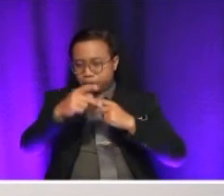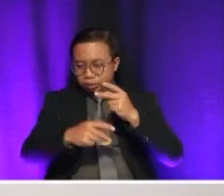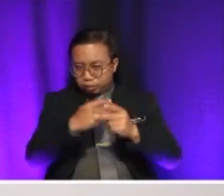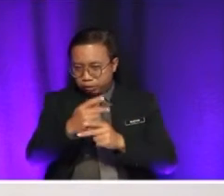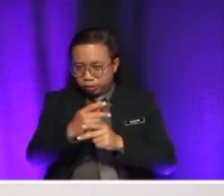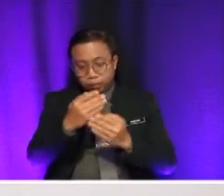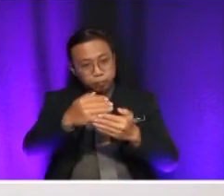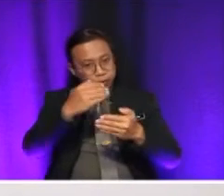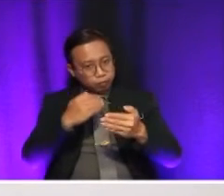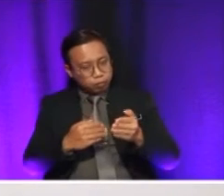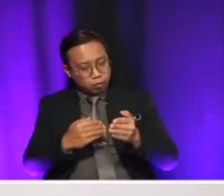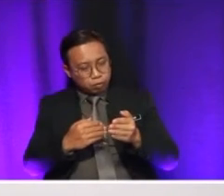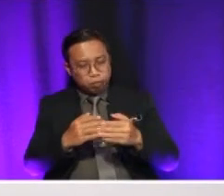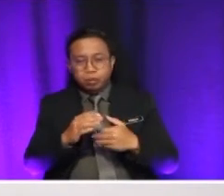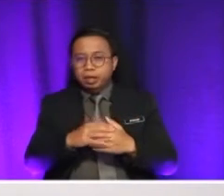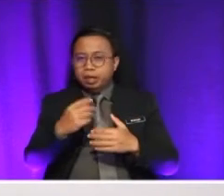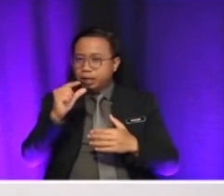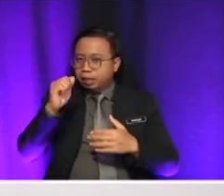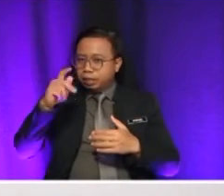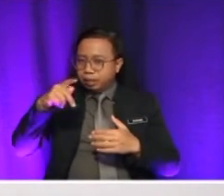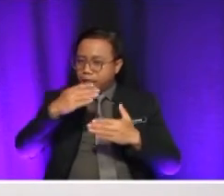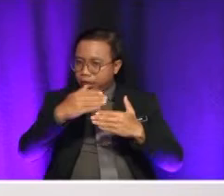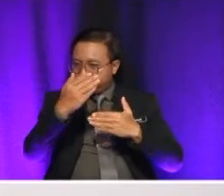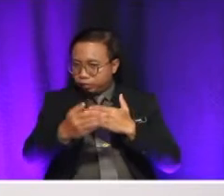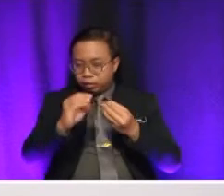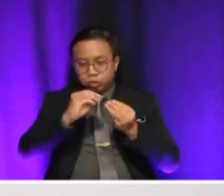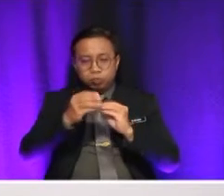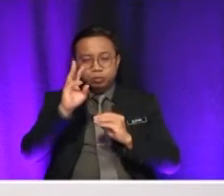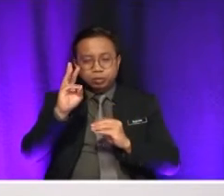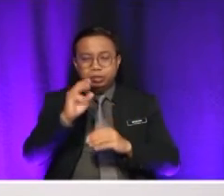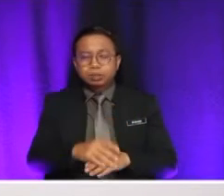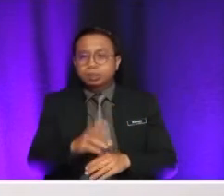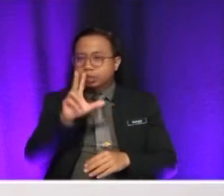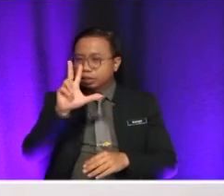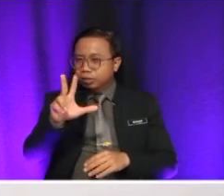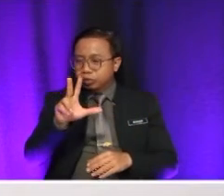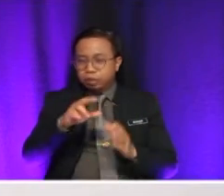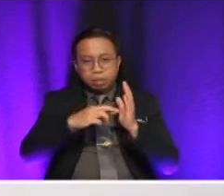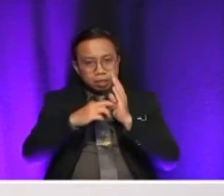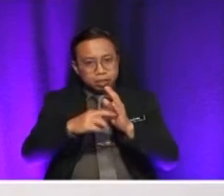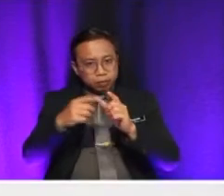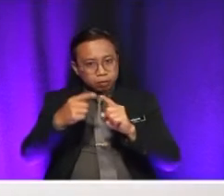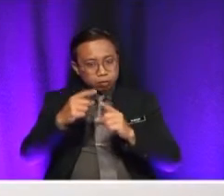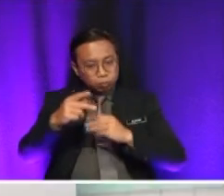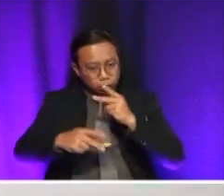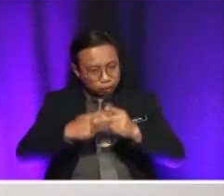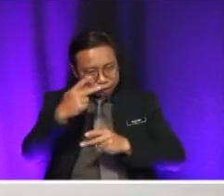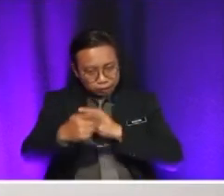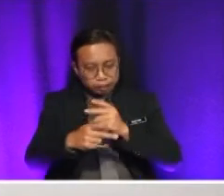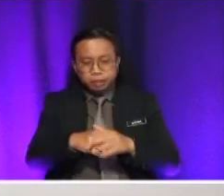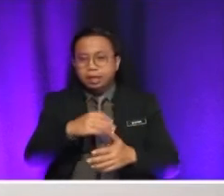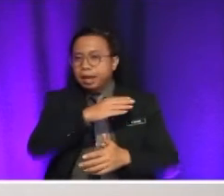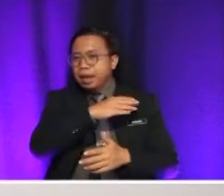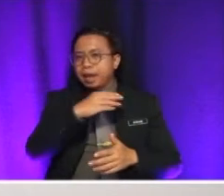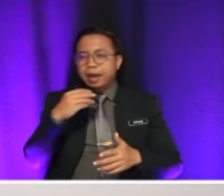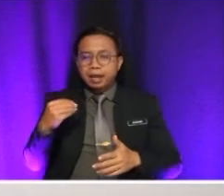before, and then the gap, and then the sentence after number 6, okay, the tree refers to a process, okay, and then the